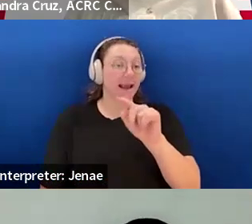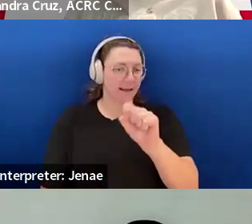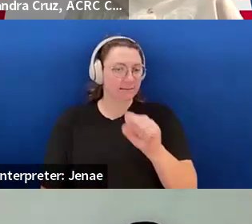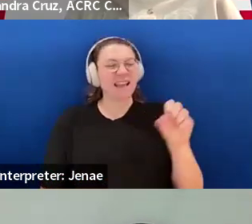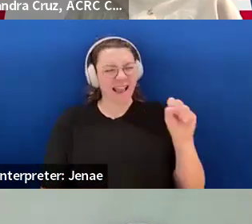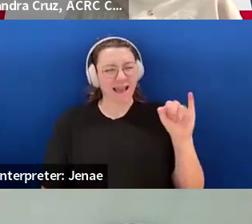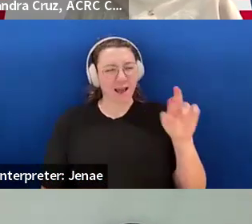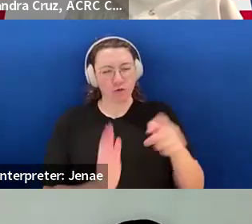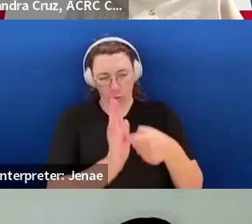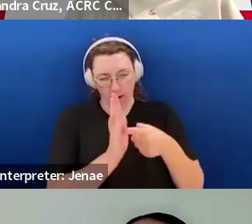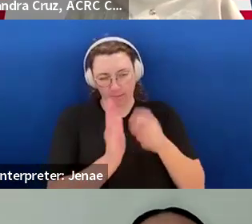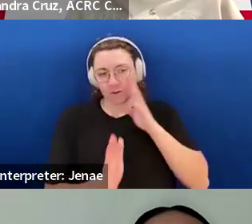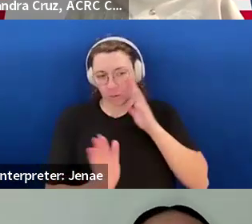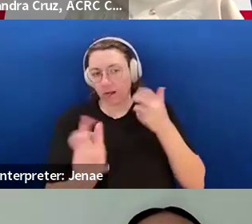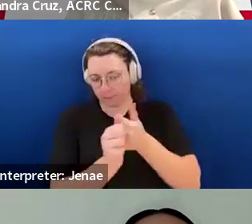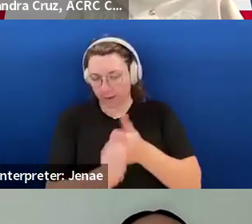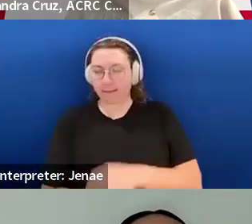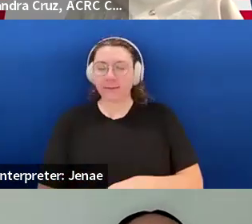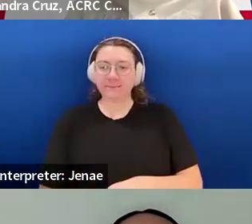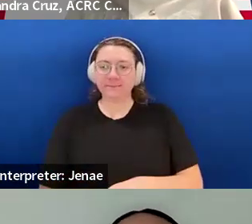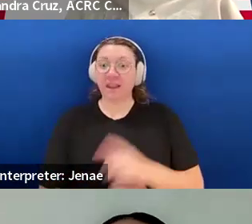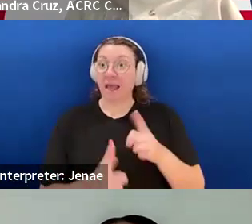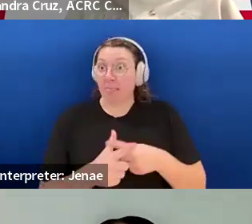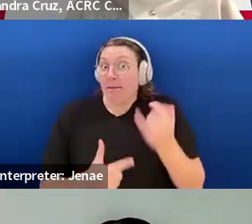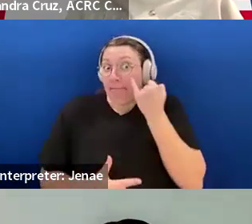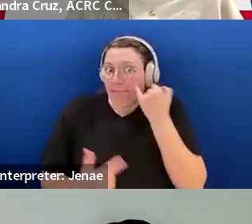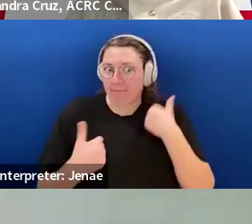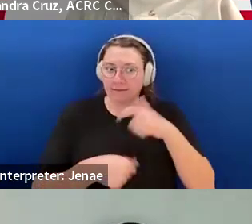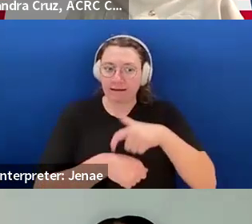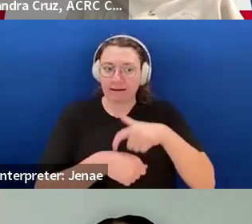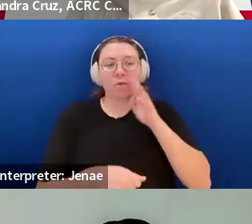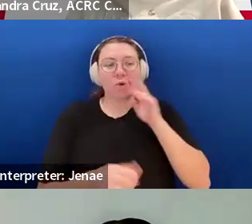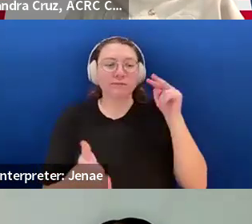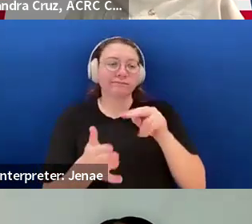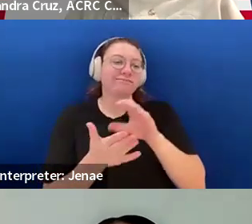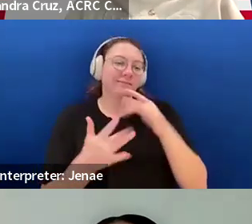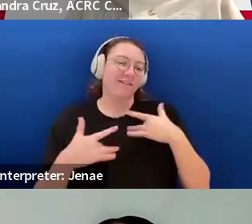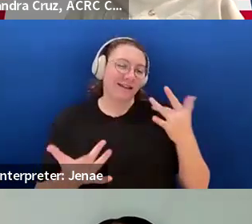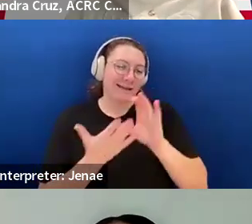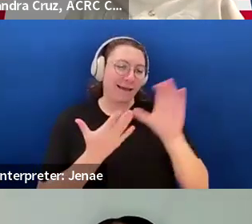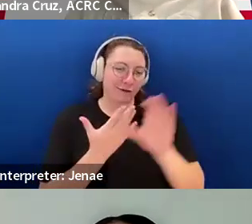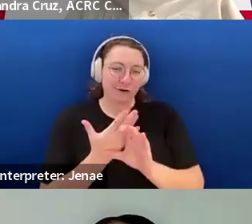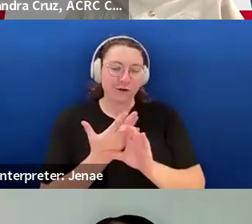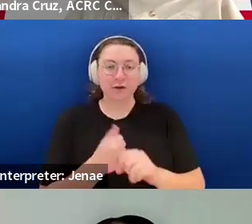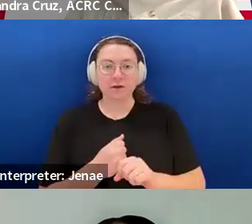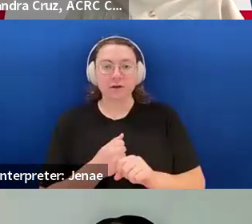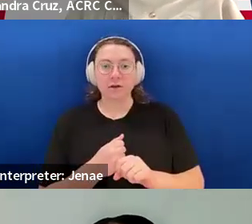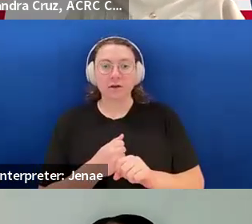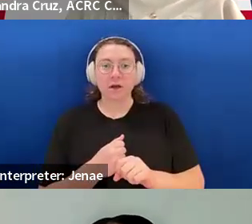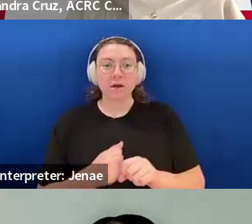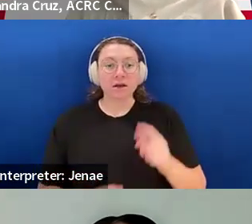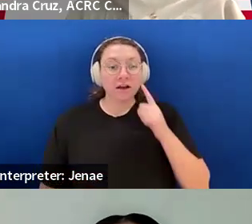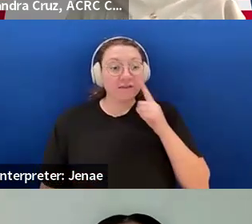just give a brief update on that. And then, if our time permits, we'll take a look at our events calendar. So in regards